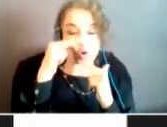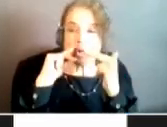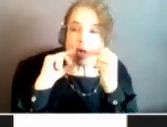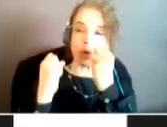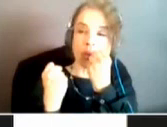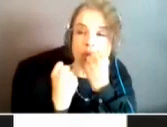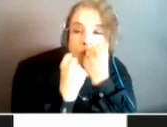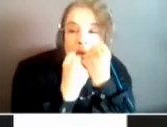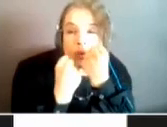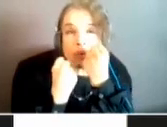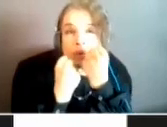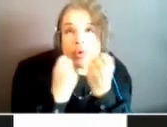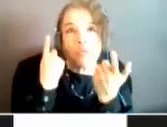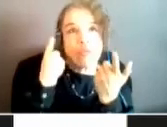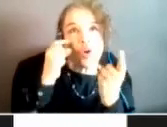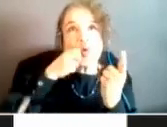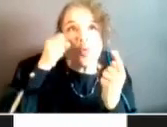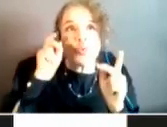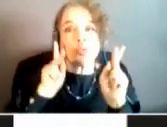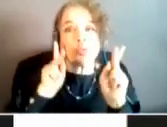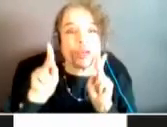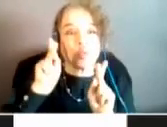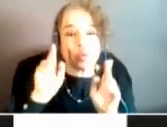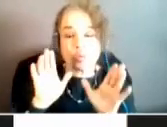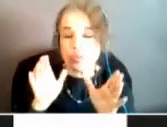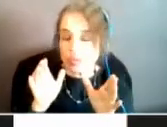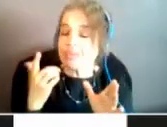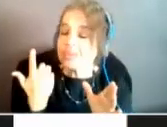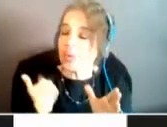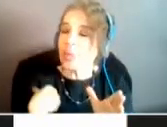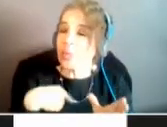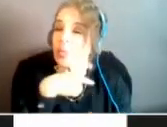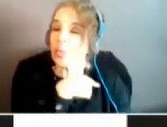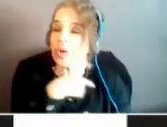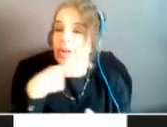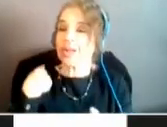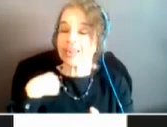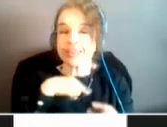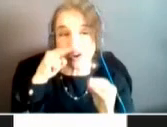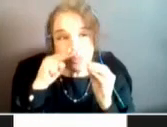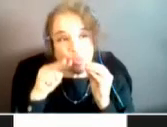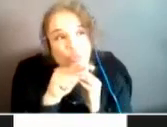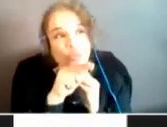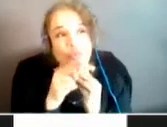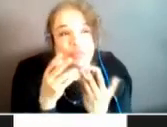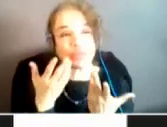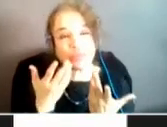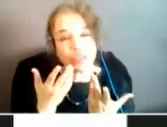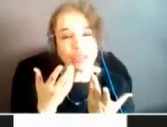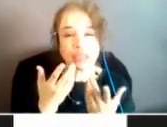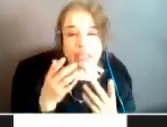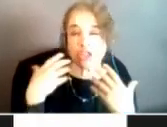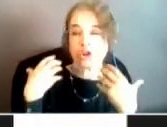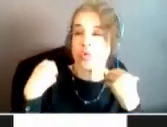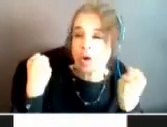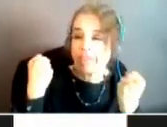support for older people, that we look at, you know, the strengths,